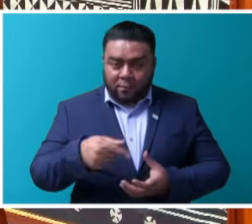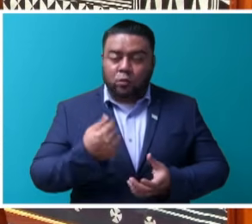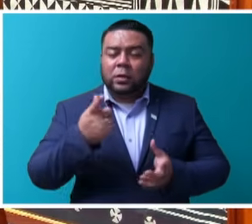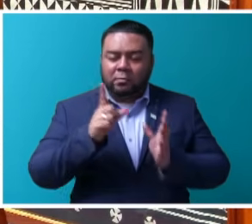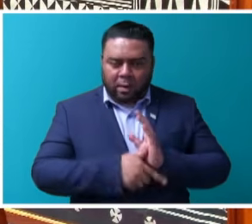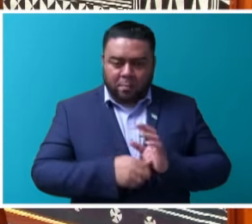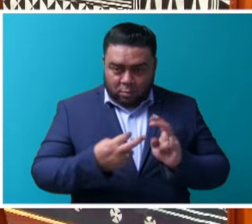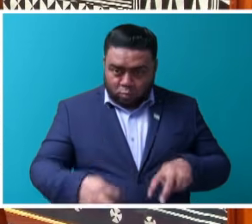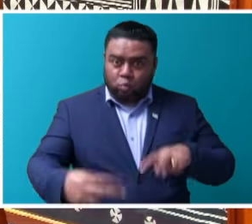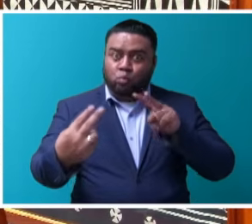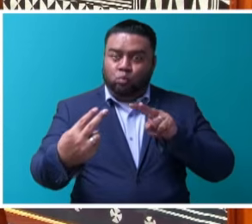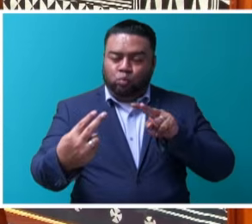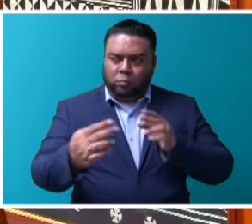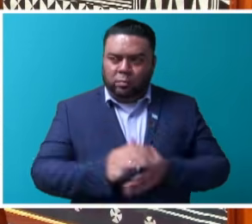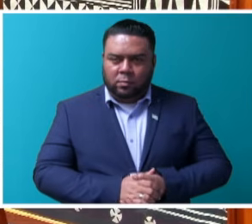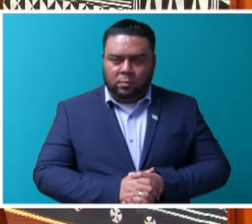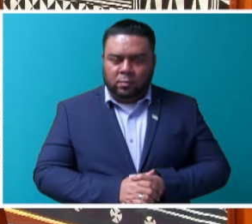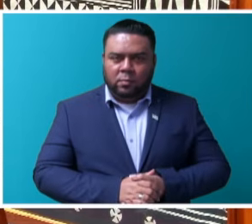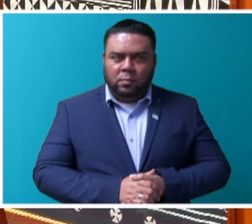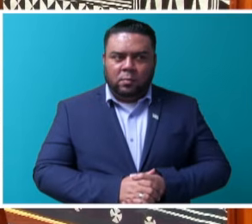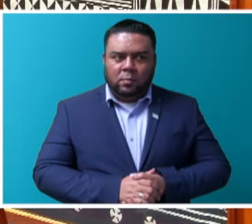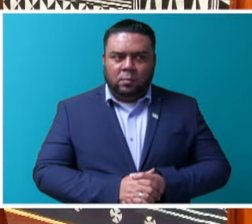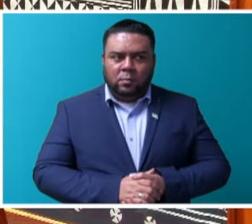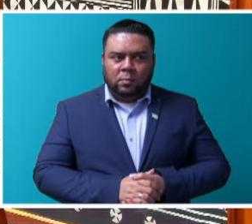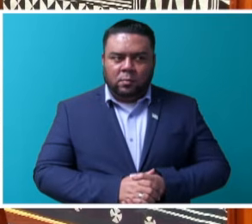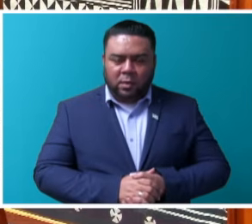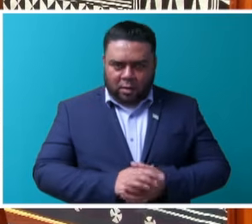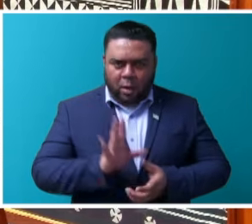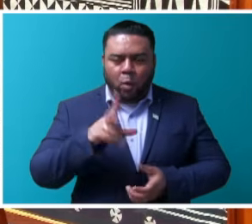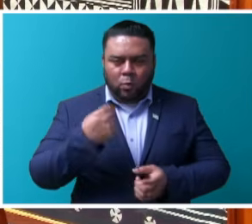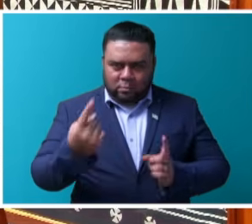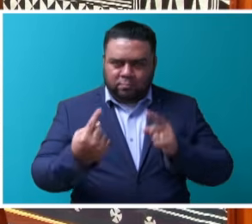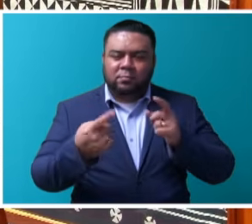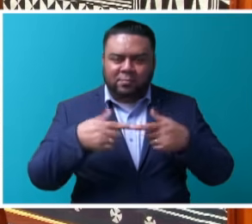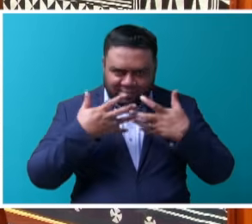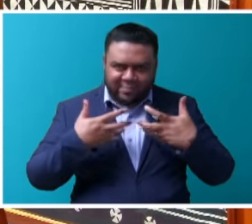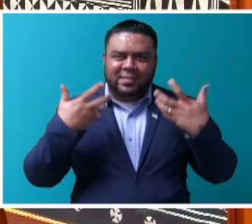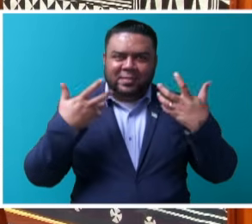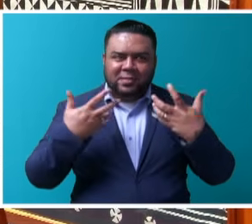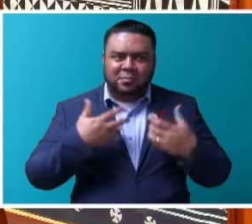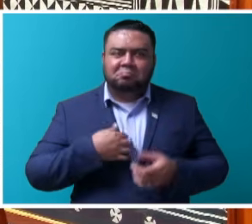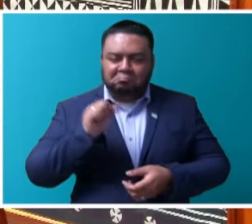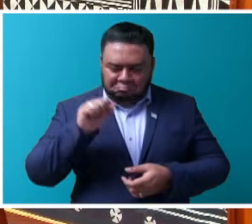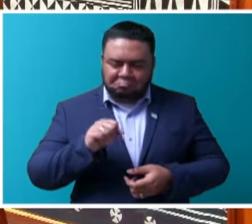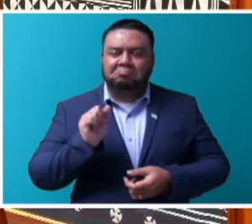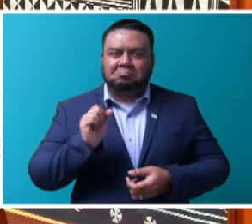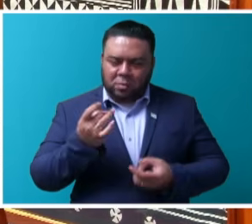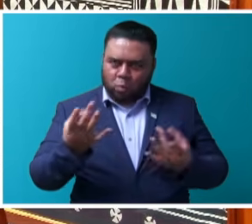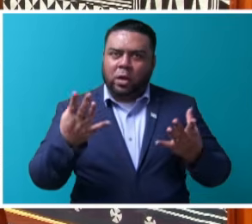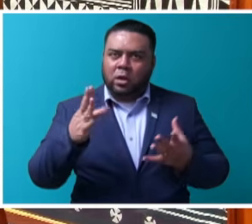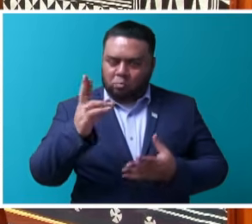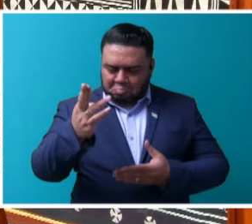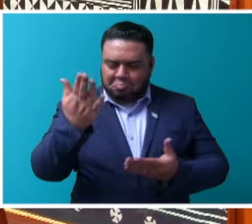occasion, I have met with a wry smile, as if to say, ready when you